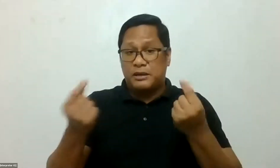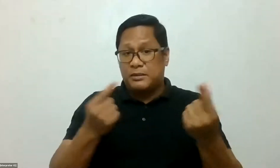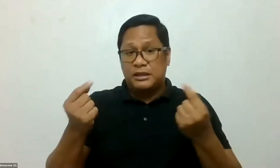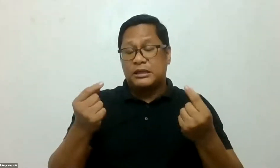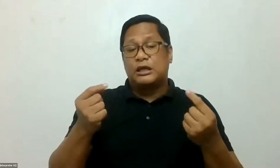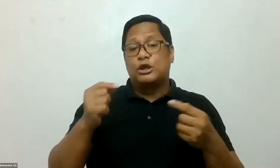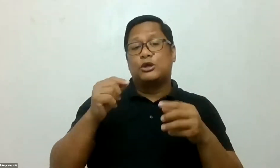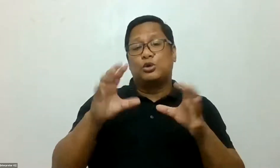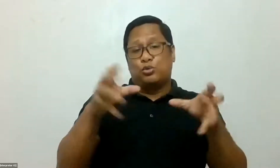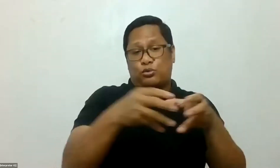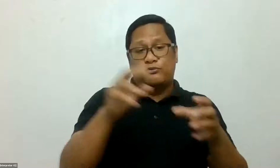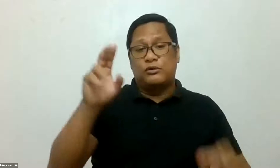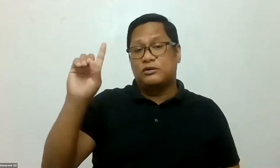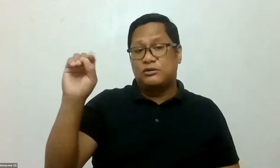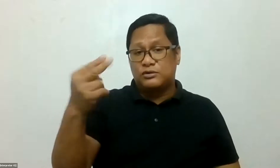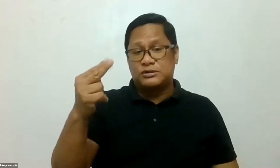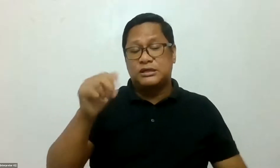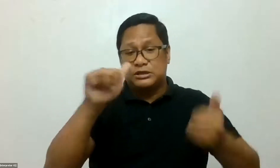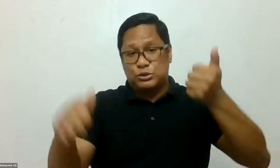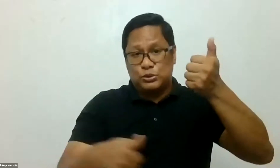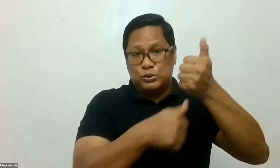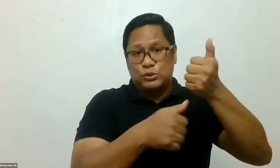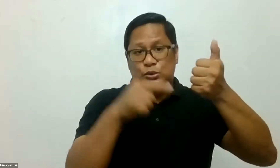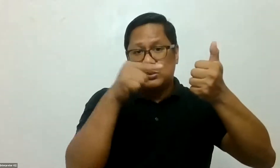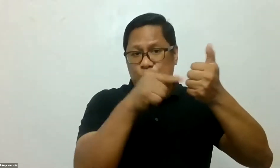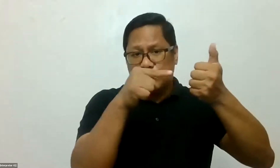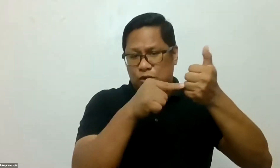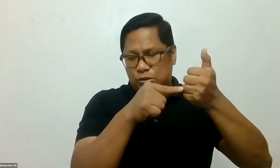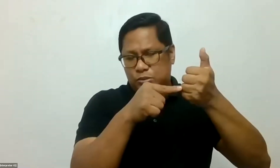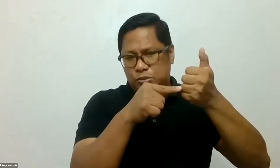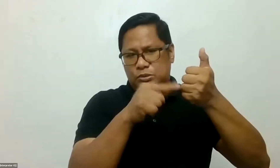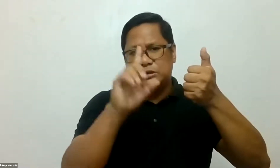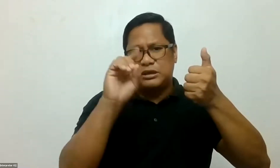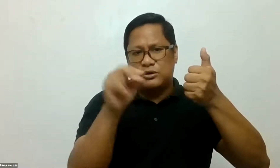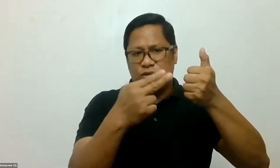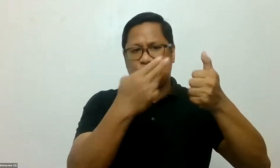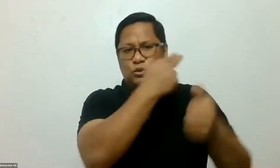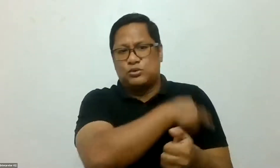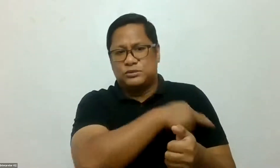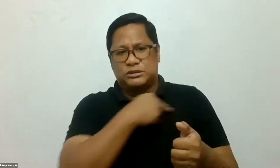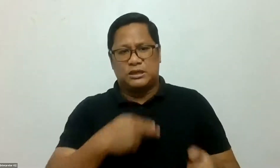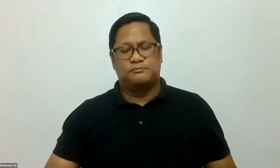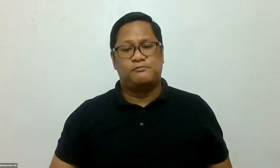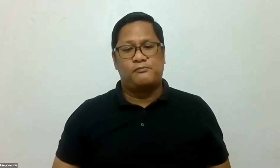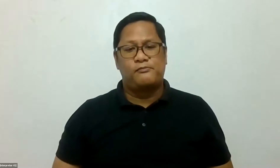DOH. It is grouped under the line items of DOH hospitals.